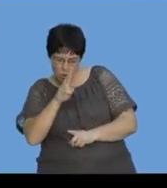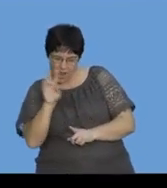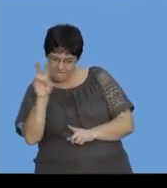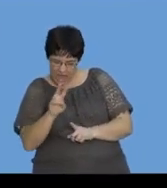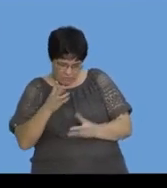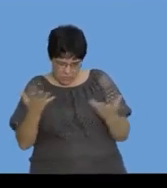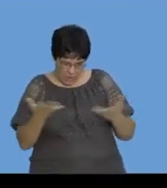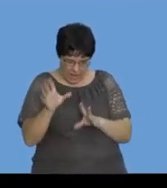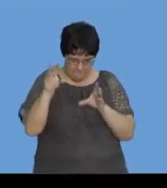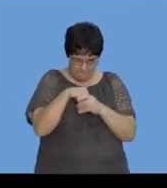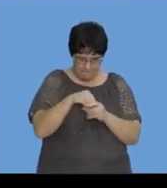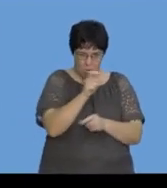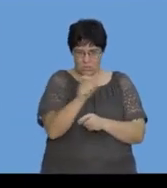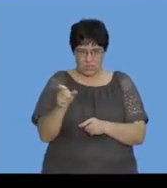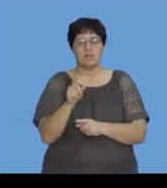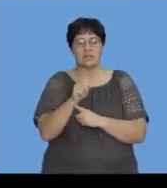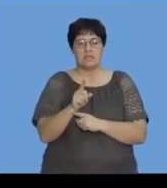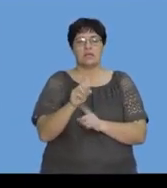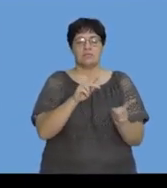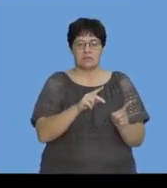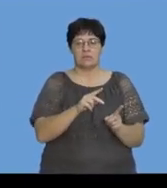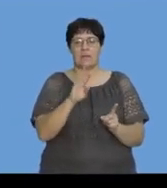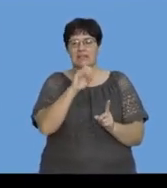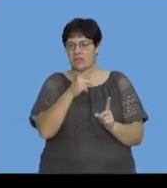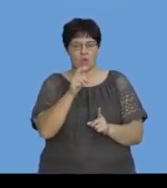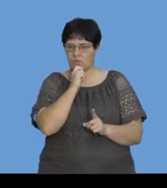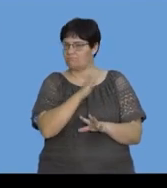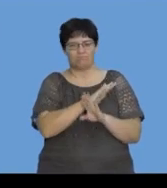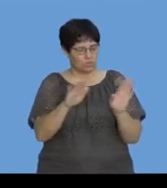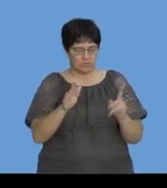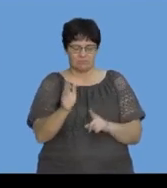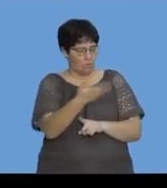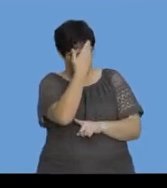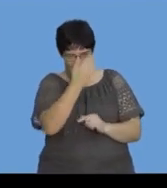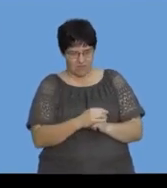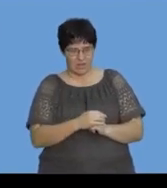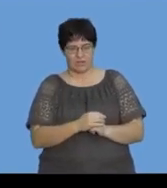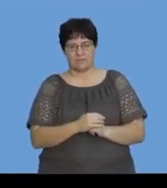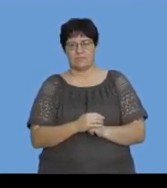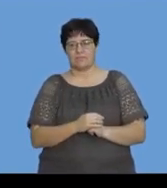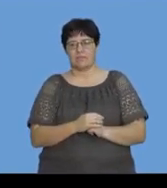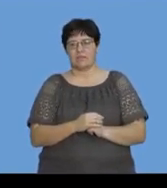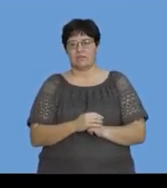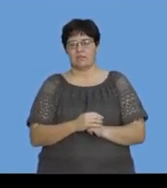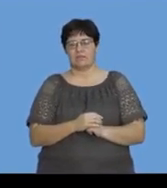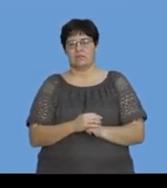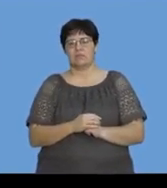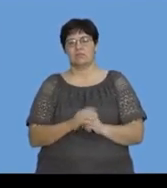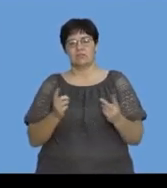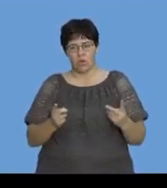So let me have a look here. Bacteria use, it's not bacteria, so that word alone, we stop